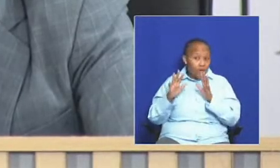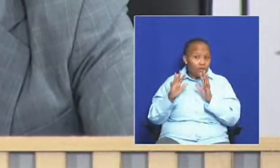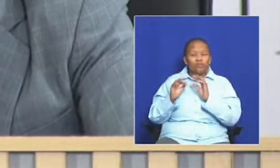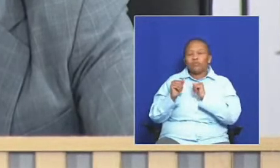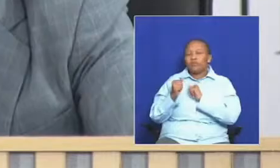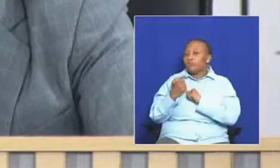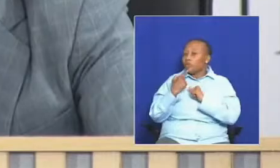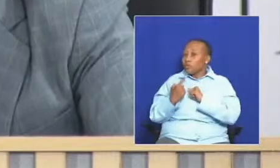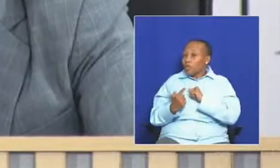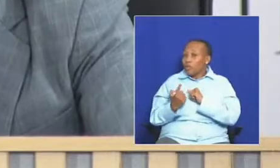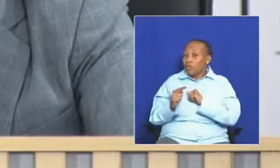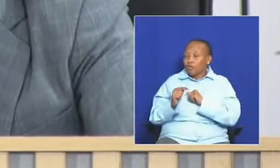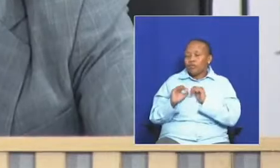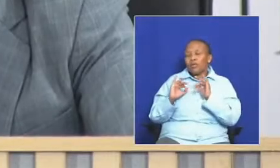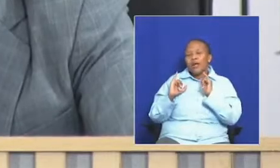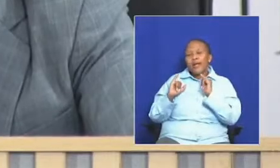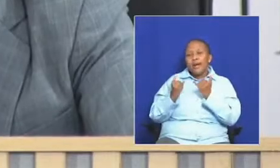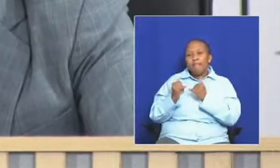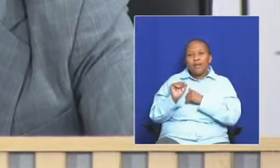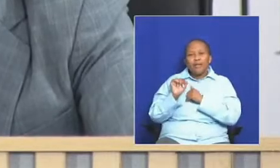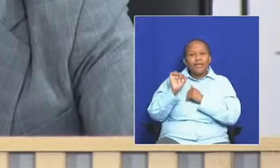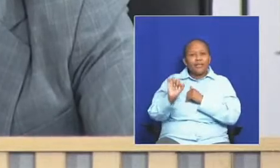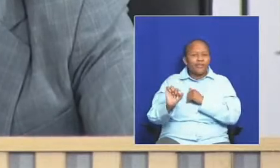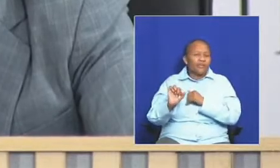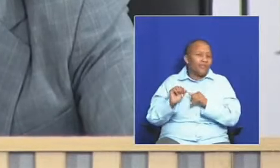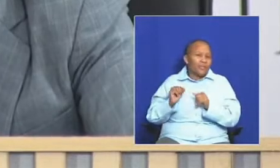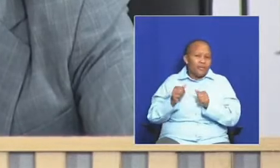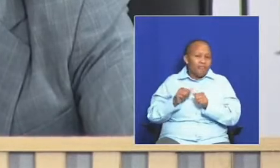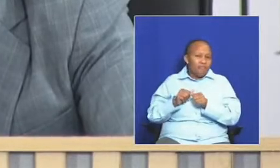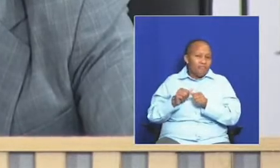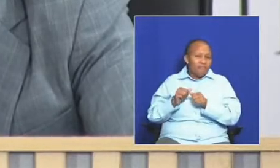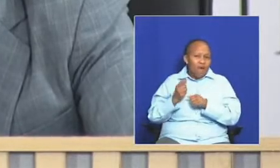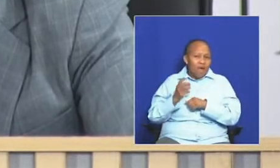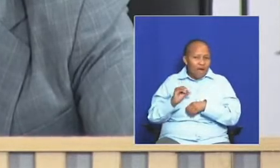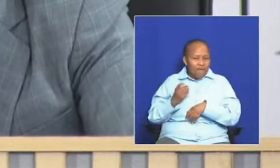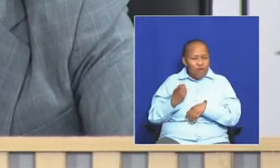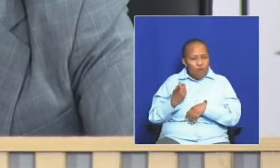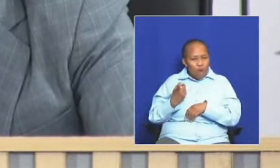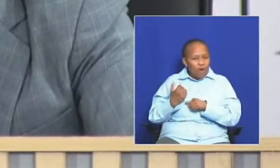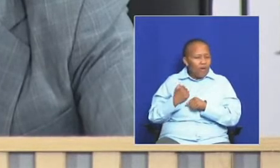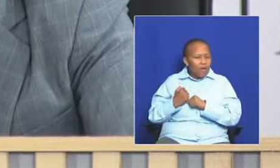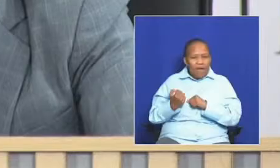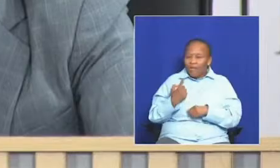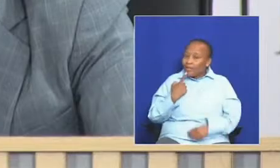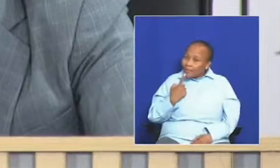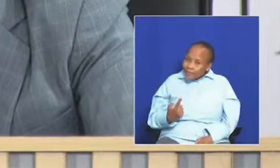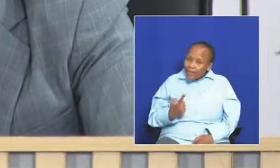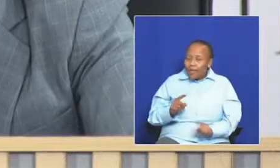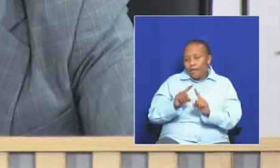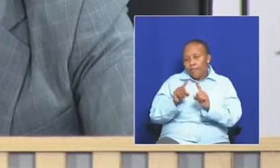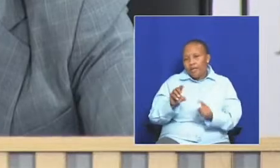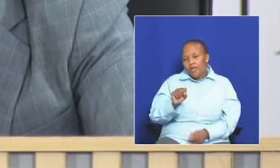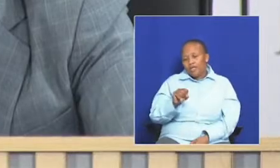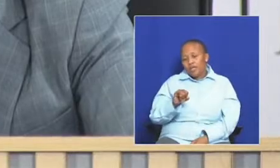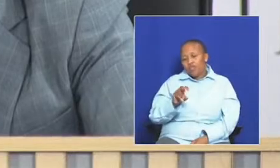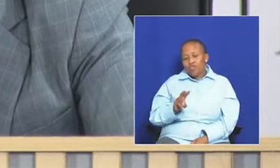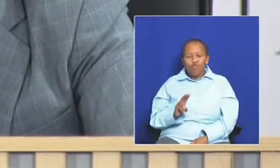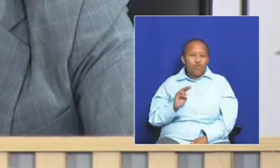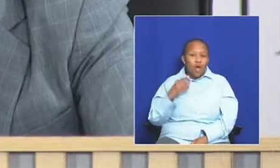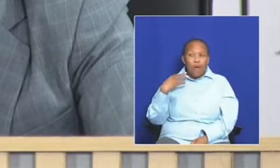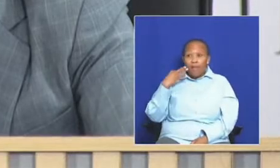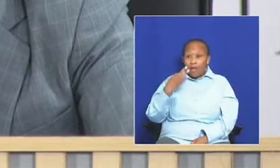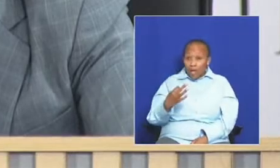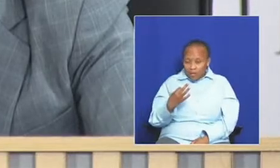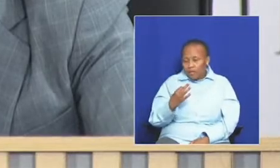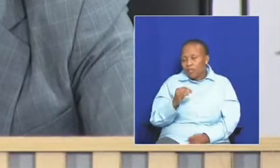that, at least one you did not mention, that is now in the list of the SIU application. So can you at least give us the name of